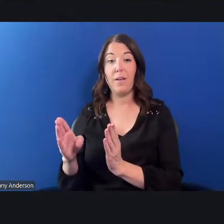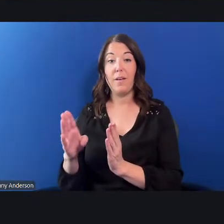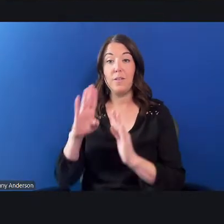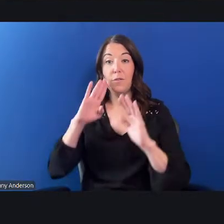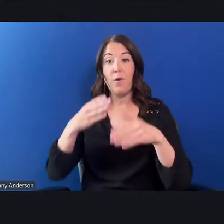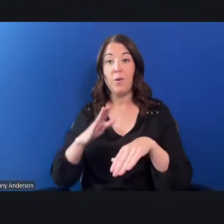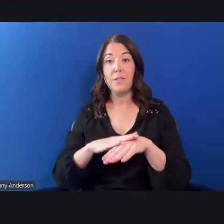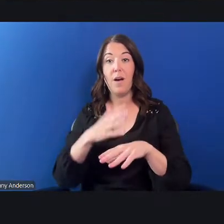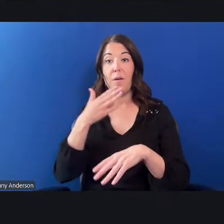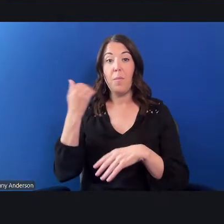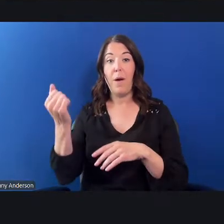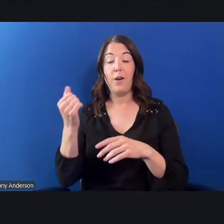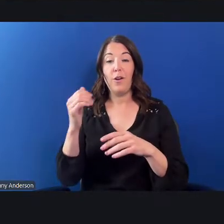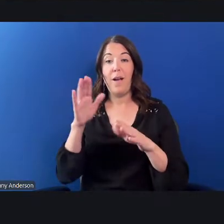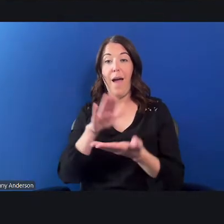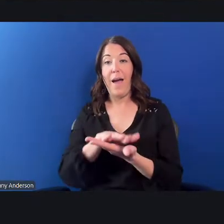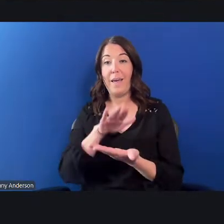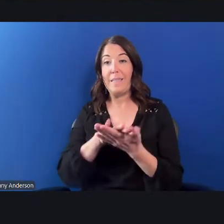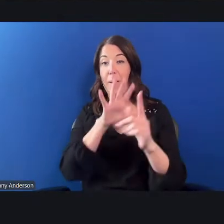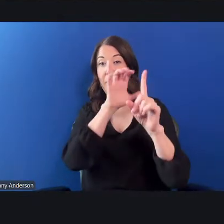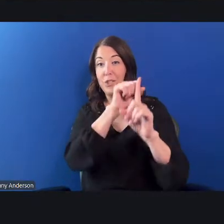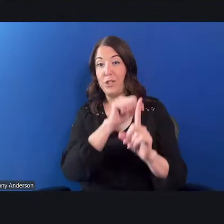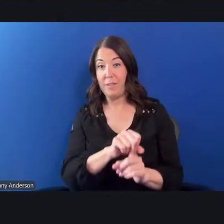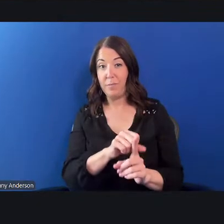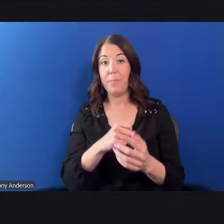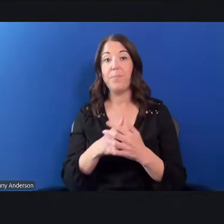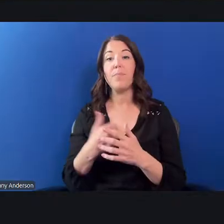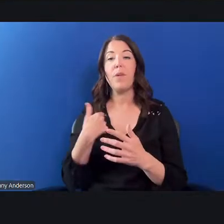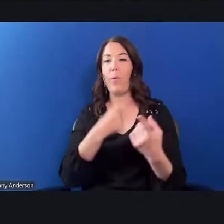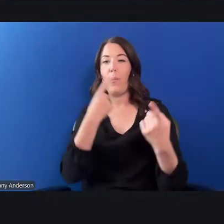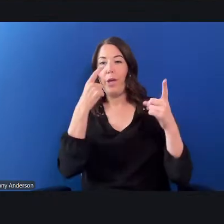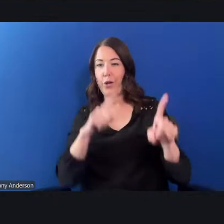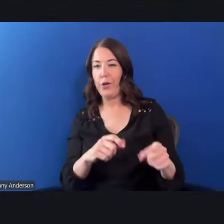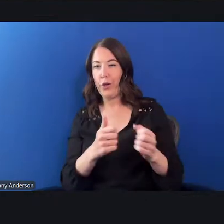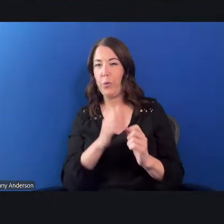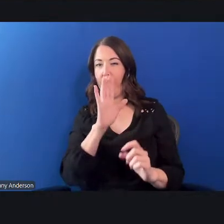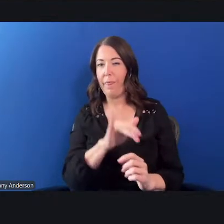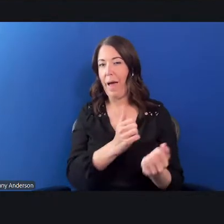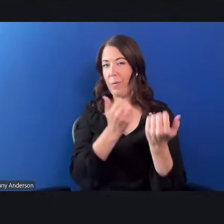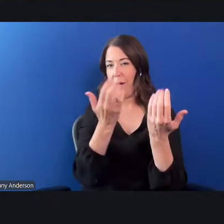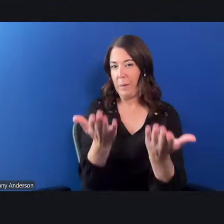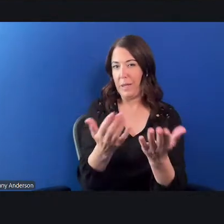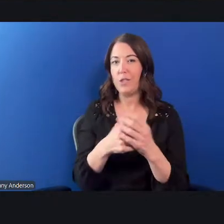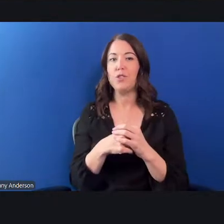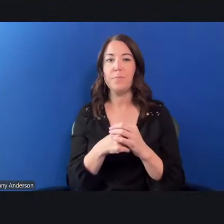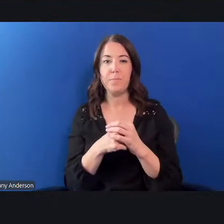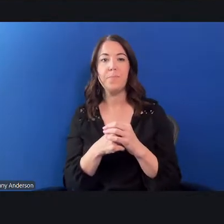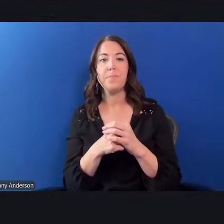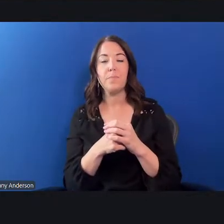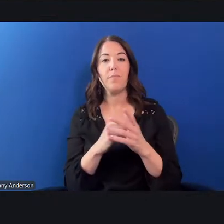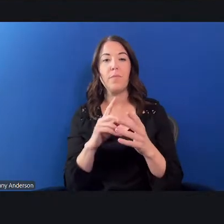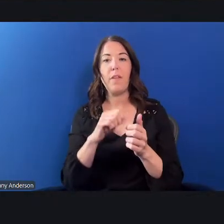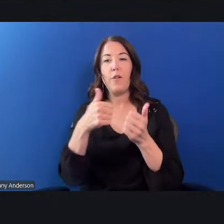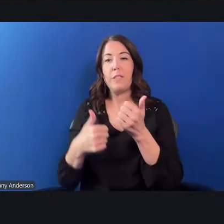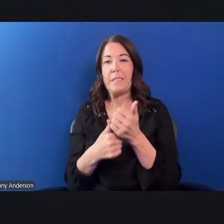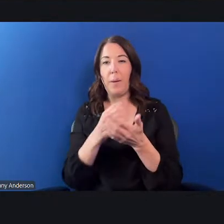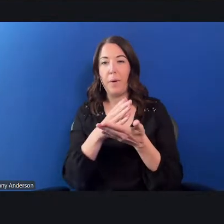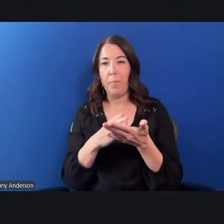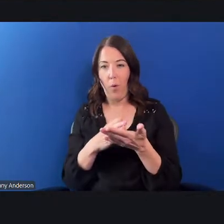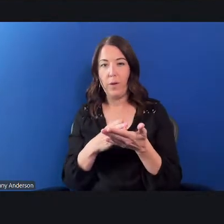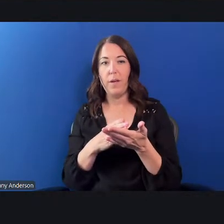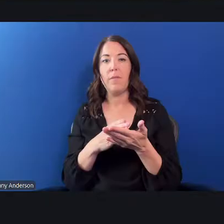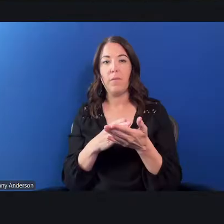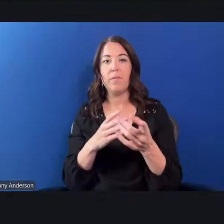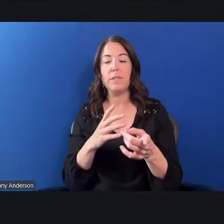better academic achievement. We concurred with that recommendation. And a subcomponent of that is